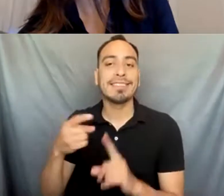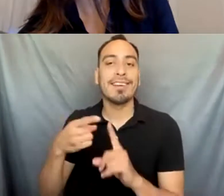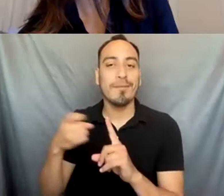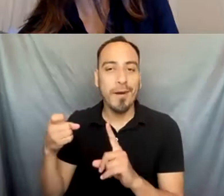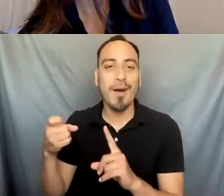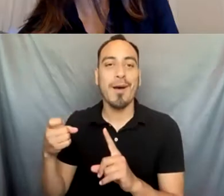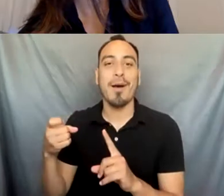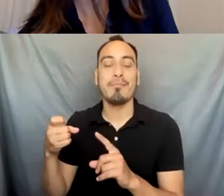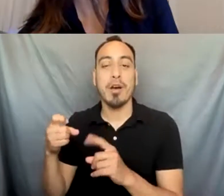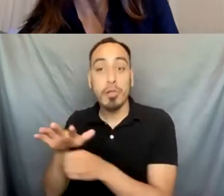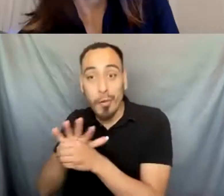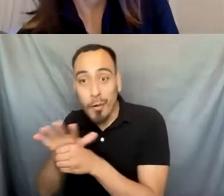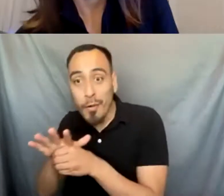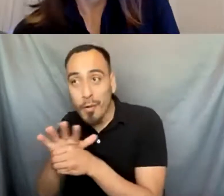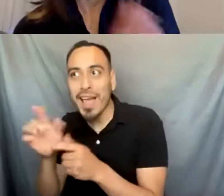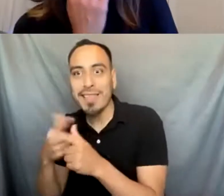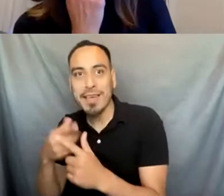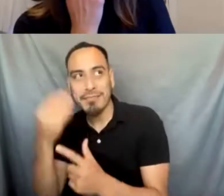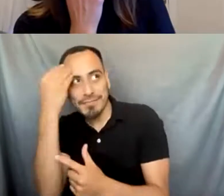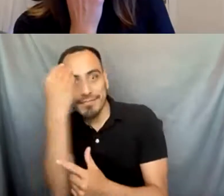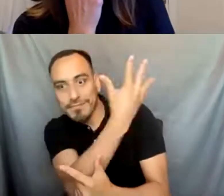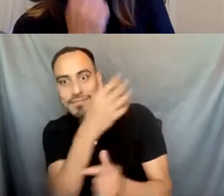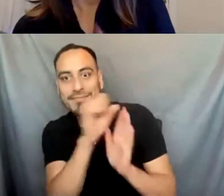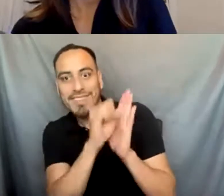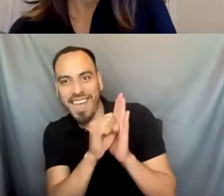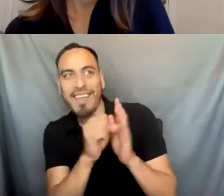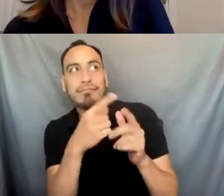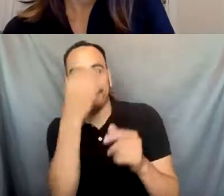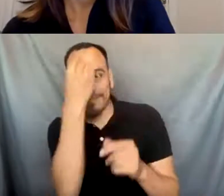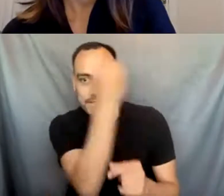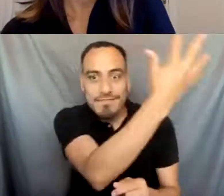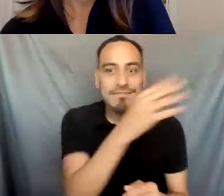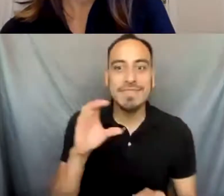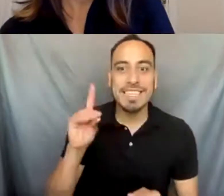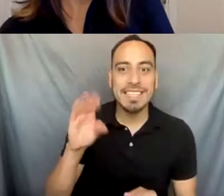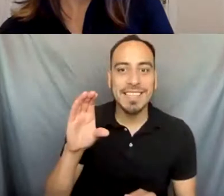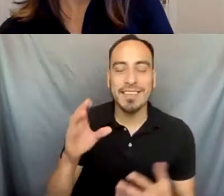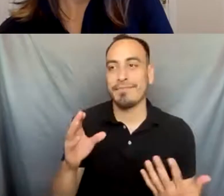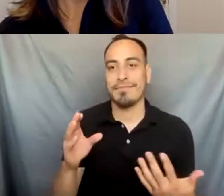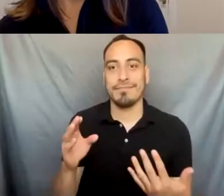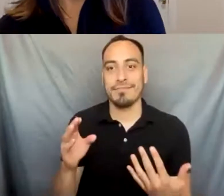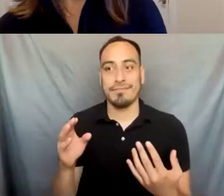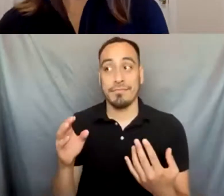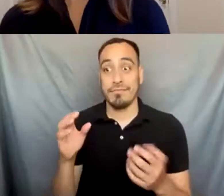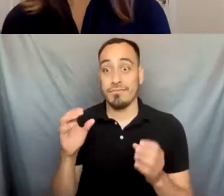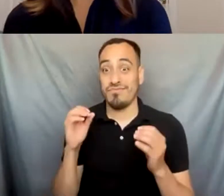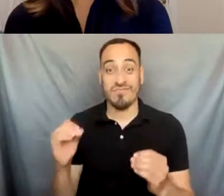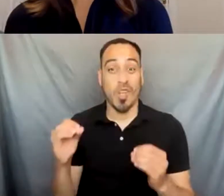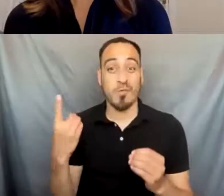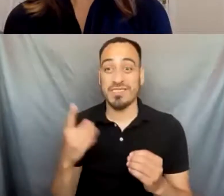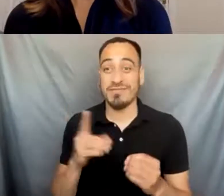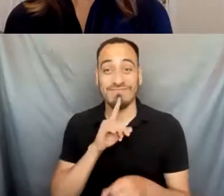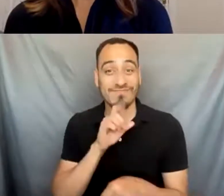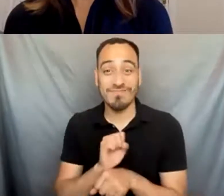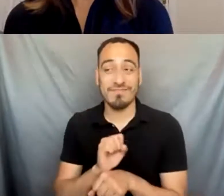to CDC. And so no one's had a chance to really go through